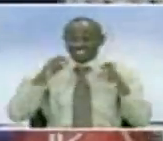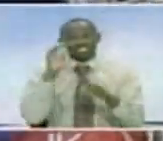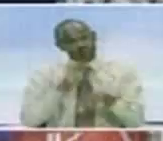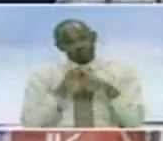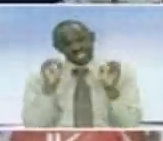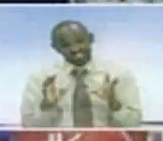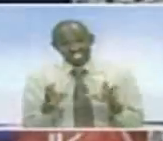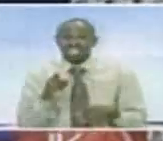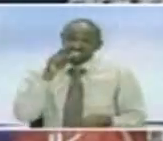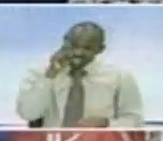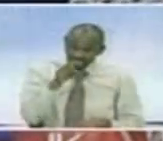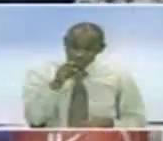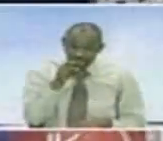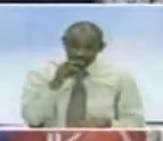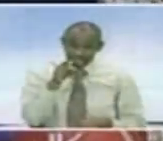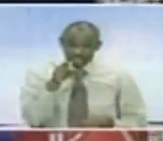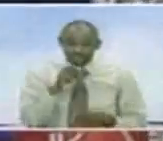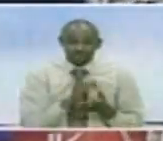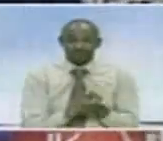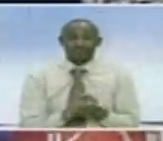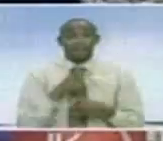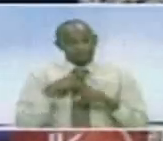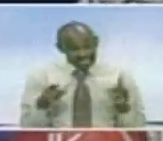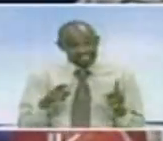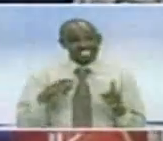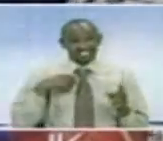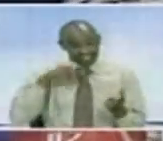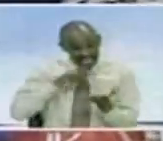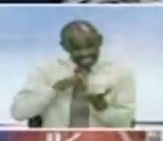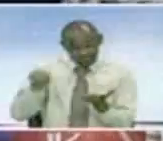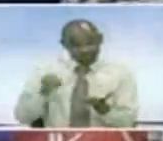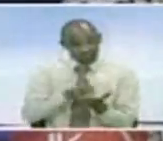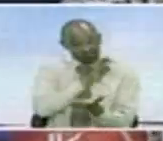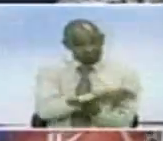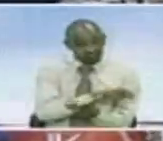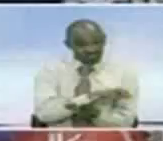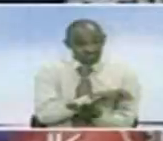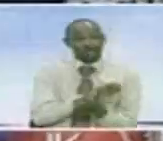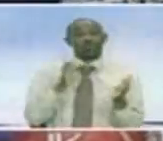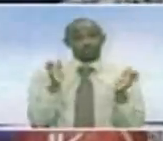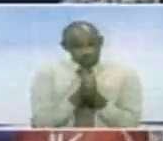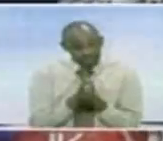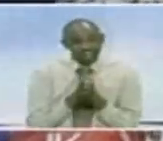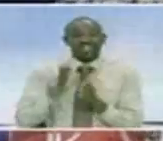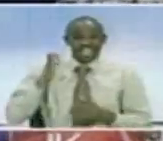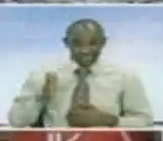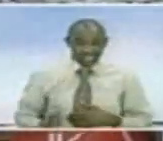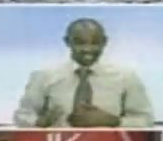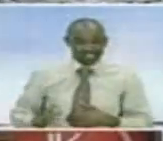investigations, that cannot be ascribed to me. But as far as standing aside, in accordance with the